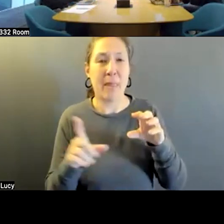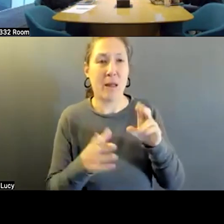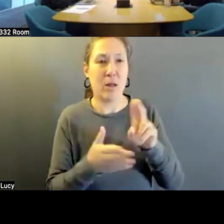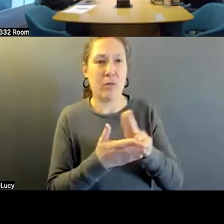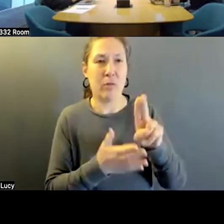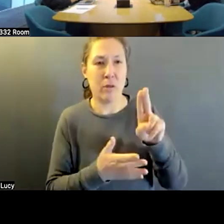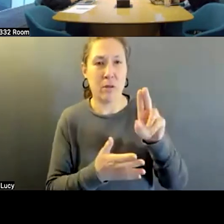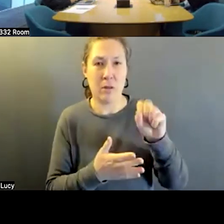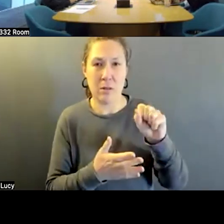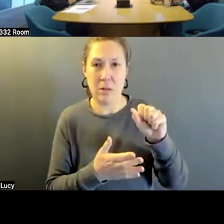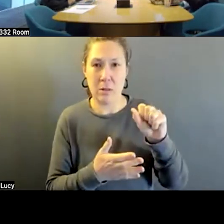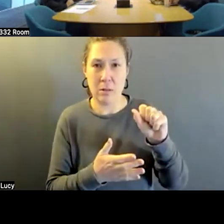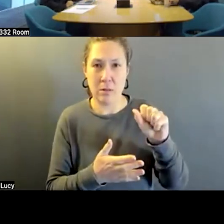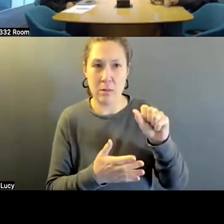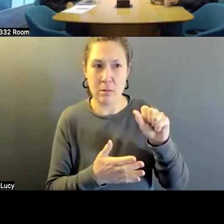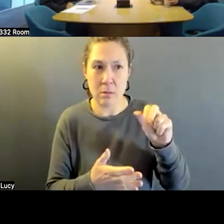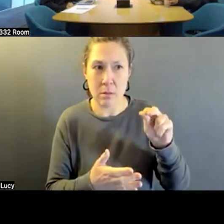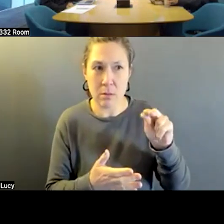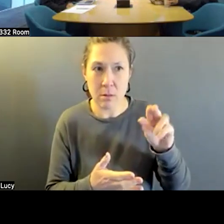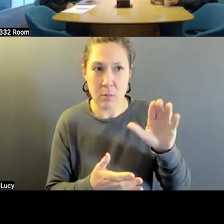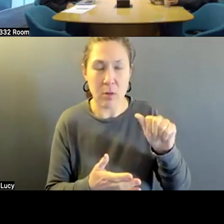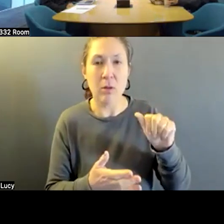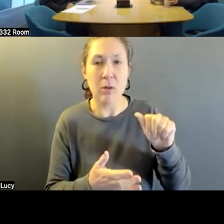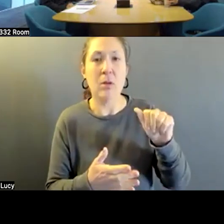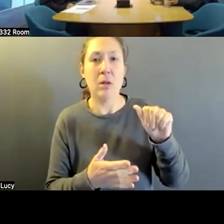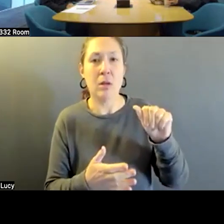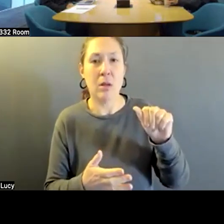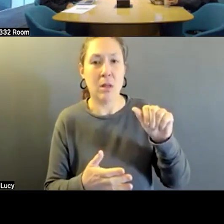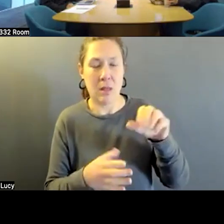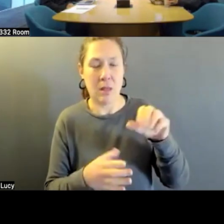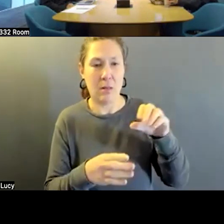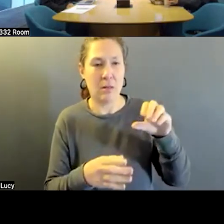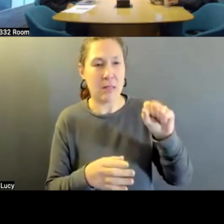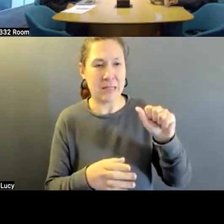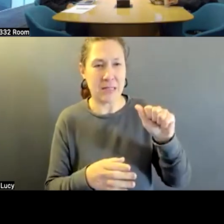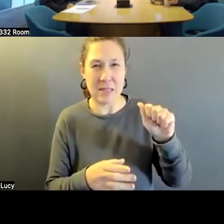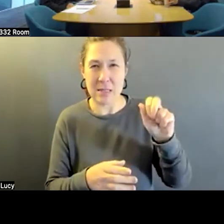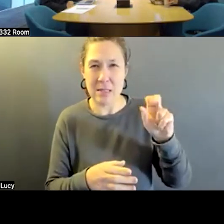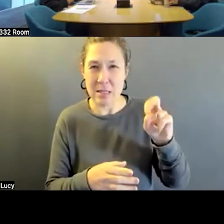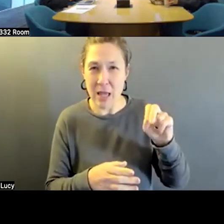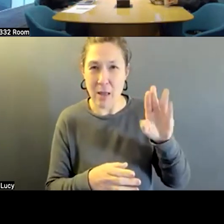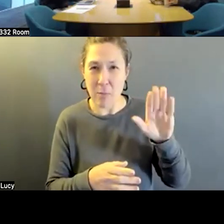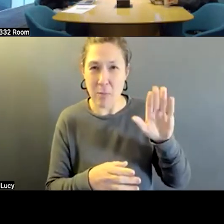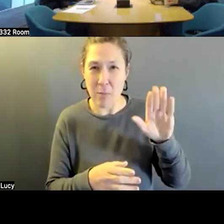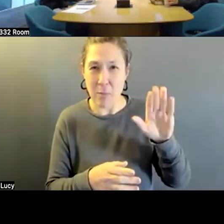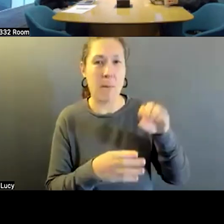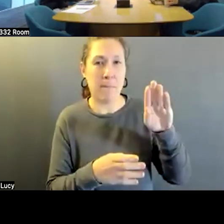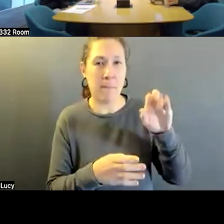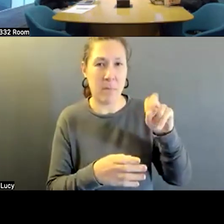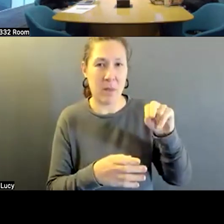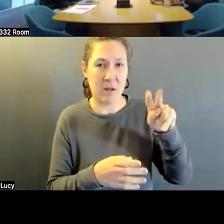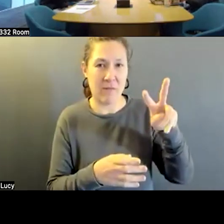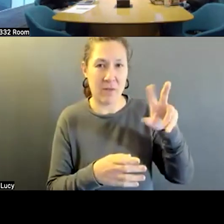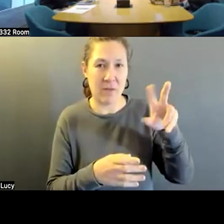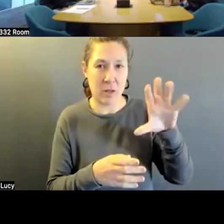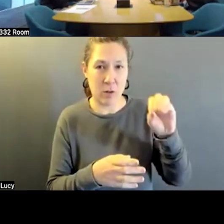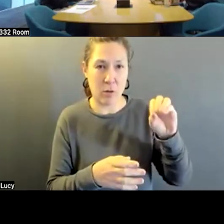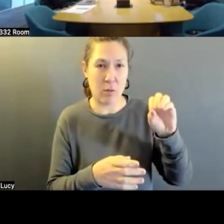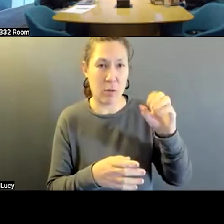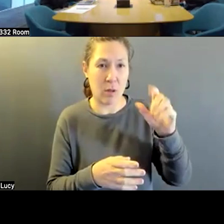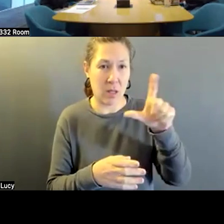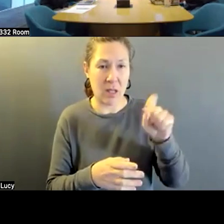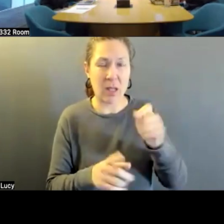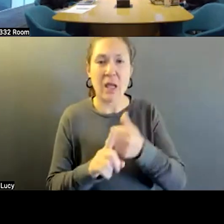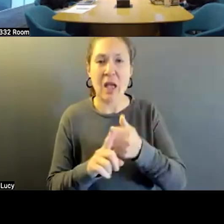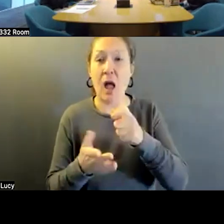on combinatorial optimization. He is an award-winning author, and he also is a musician involved in